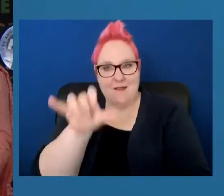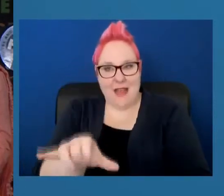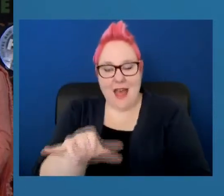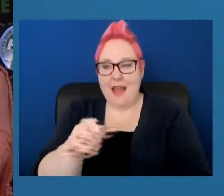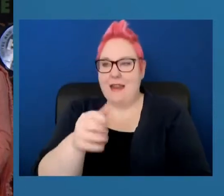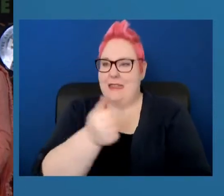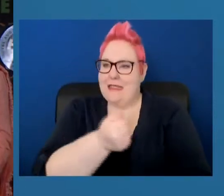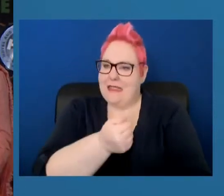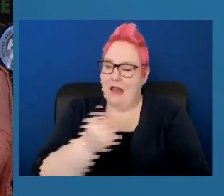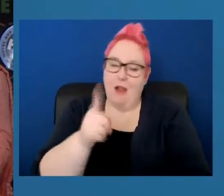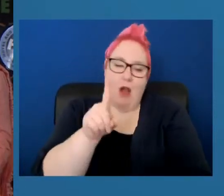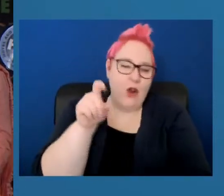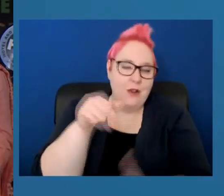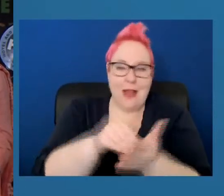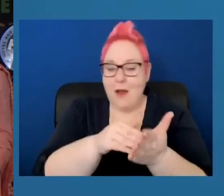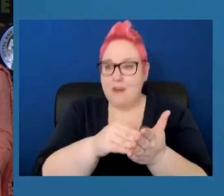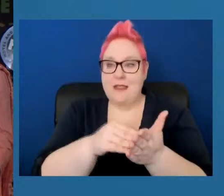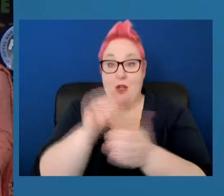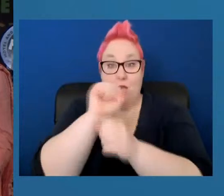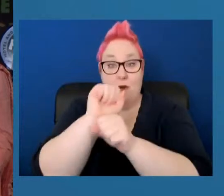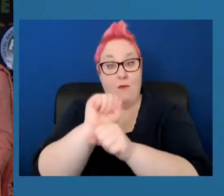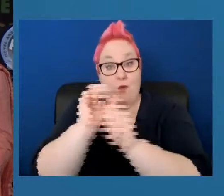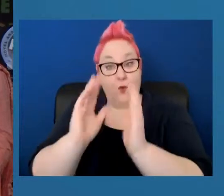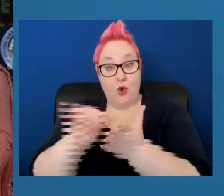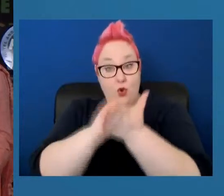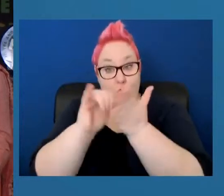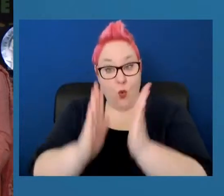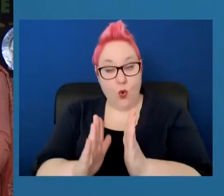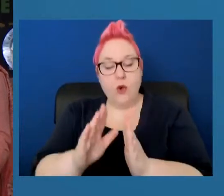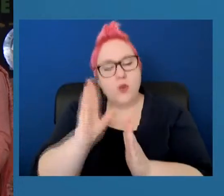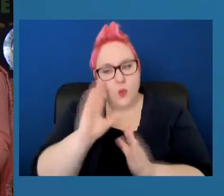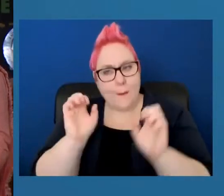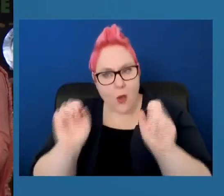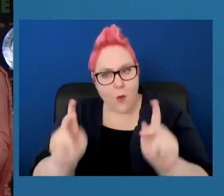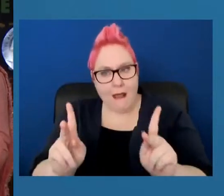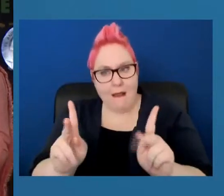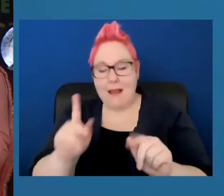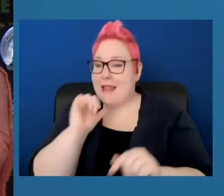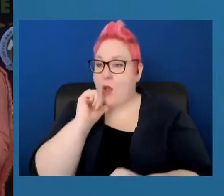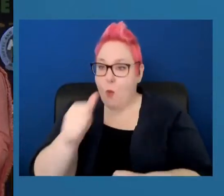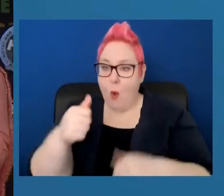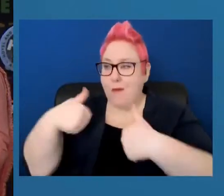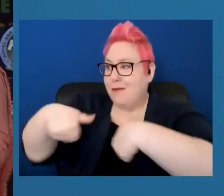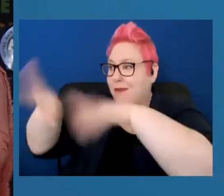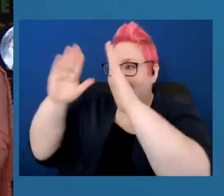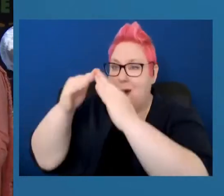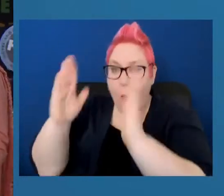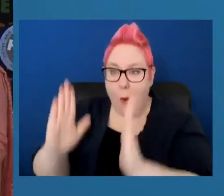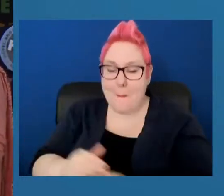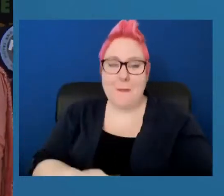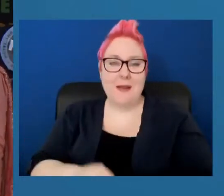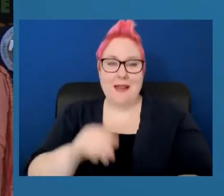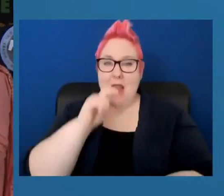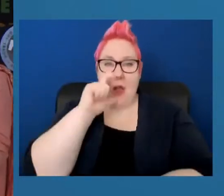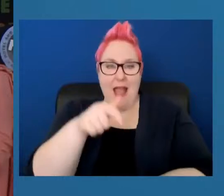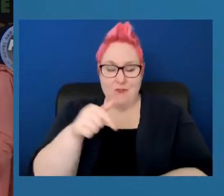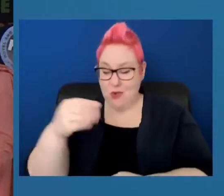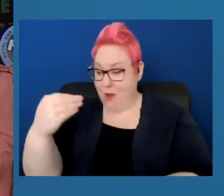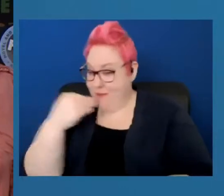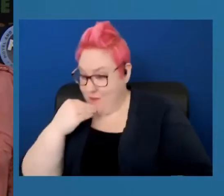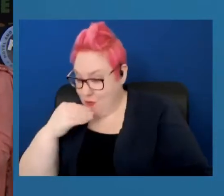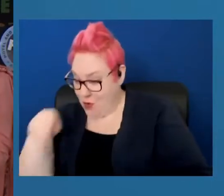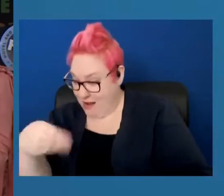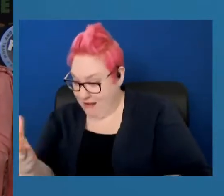Yorkers will be okay. They won't lose their homes. They won't have to choose between putting food on the table and keeping the lights